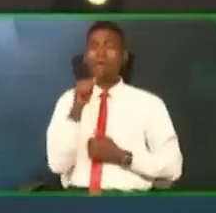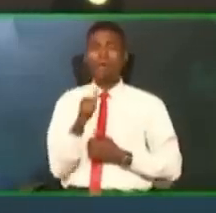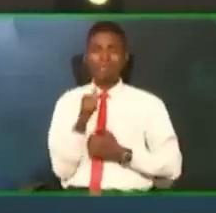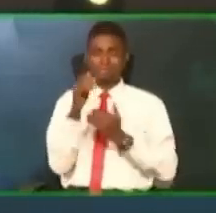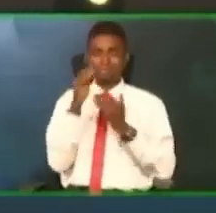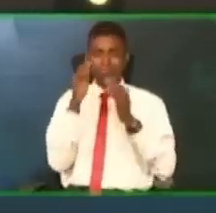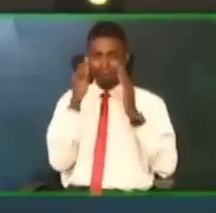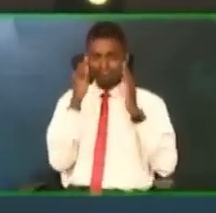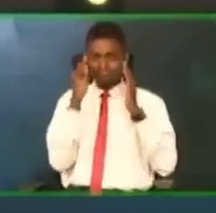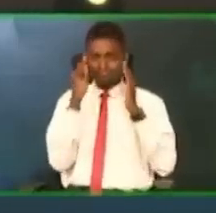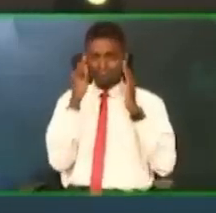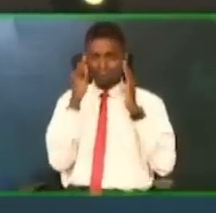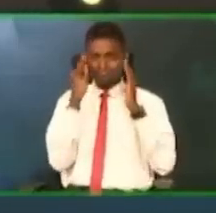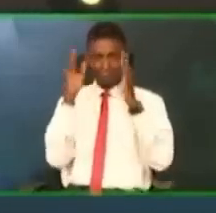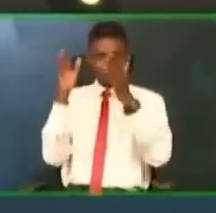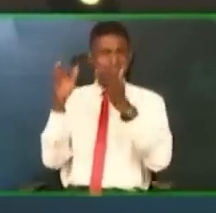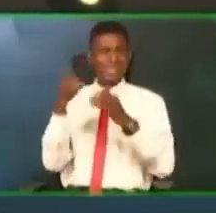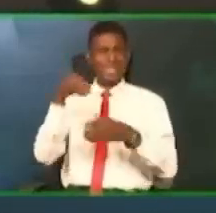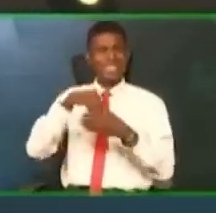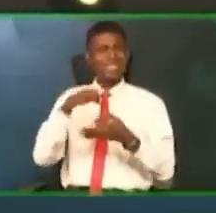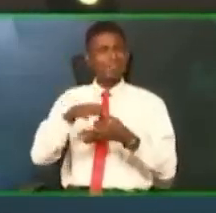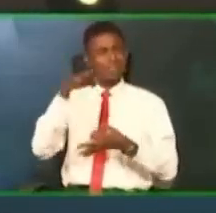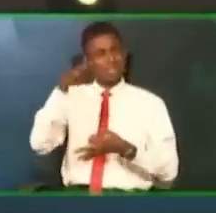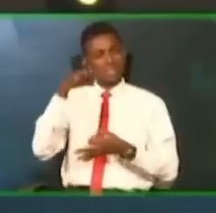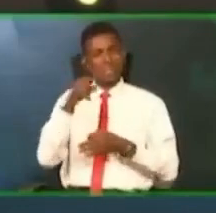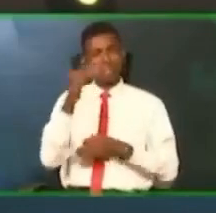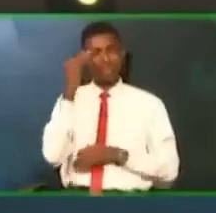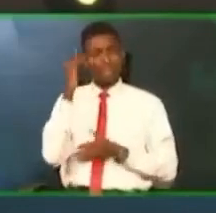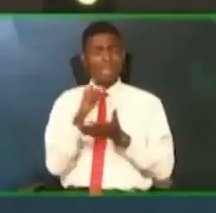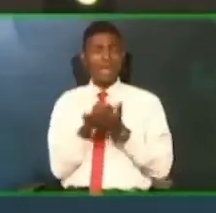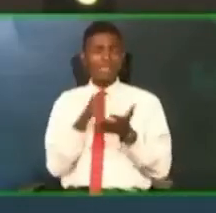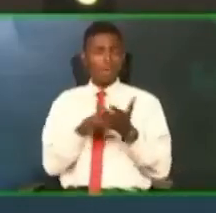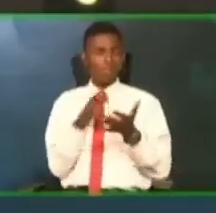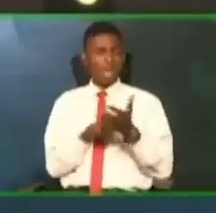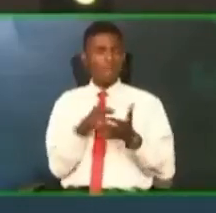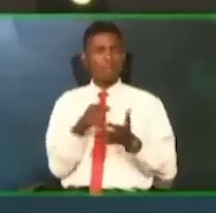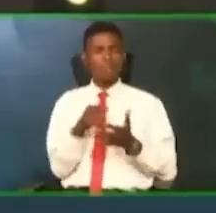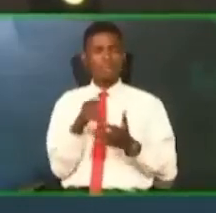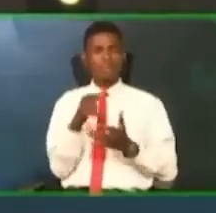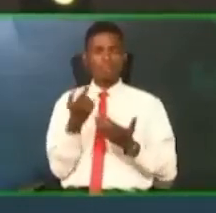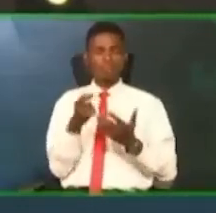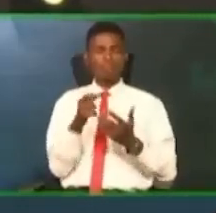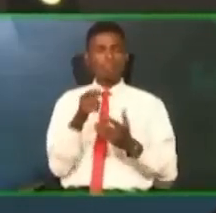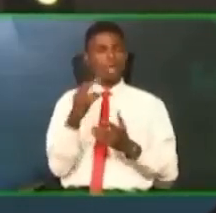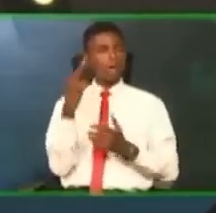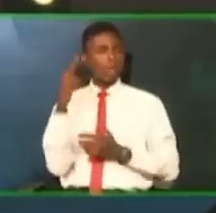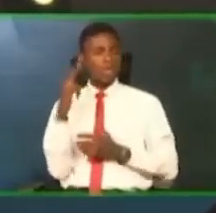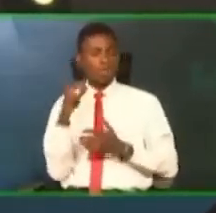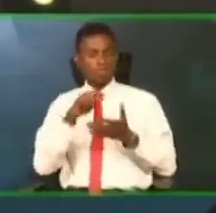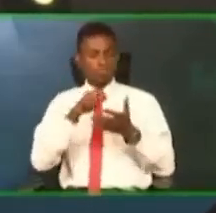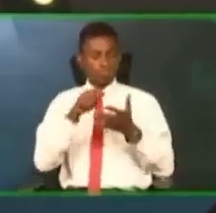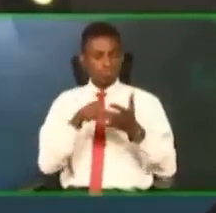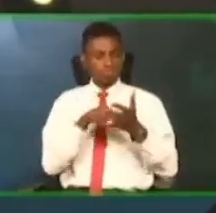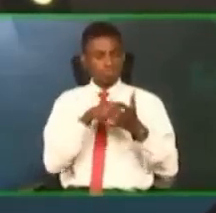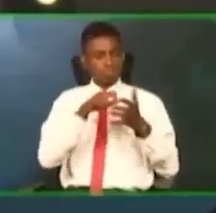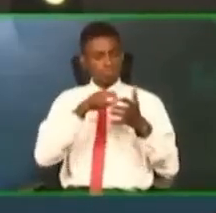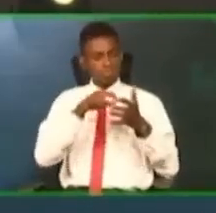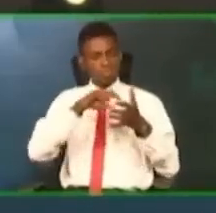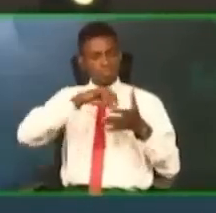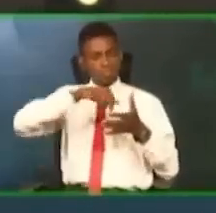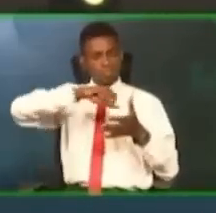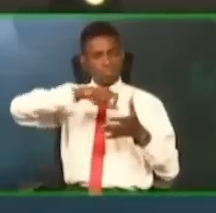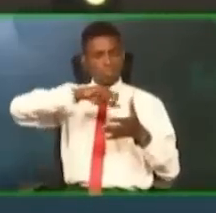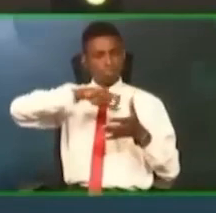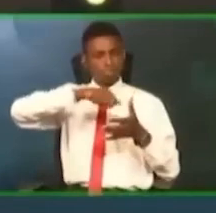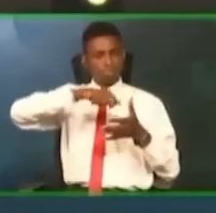do you know, sometimes you are just a few digits to the frequency, and yet the radio will still be making a lot of noise. But the moment